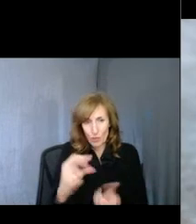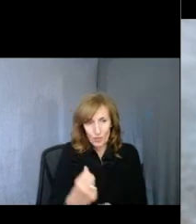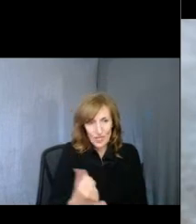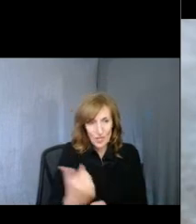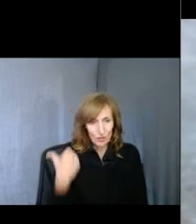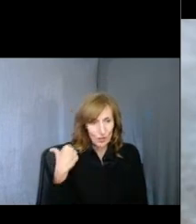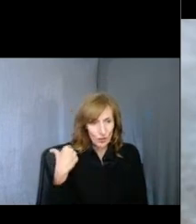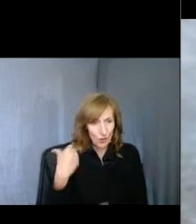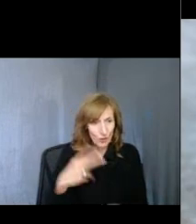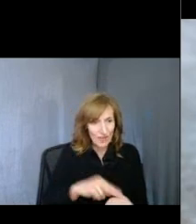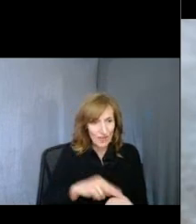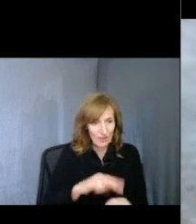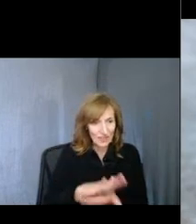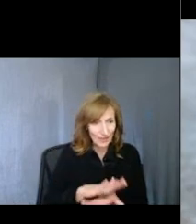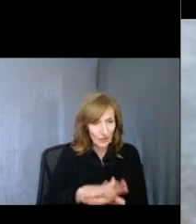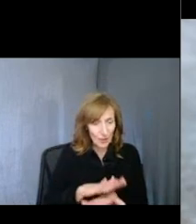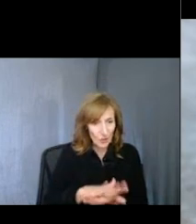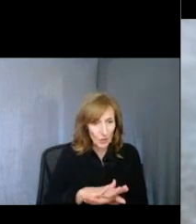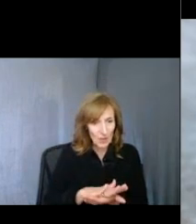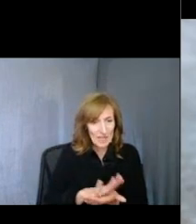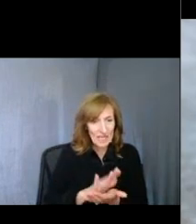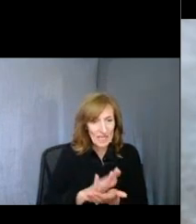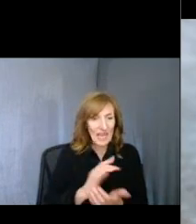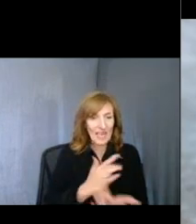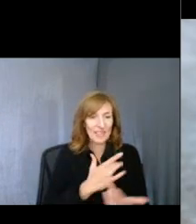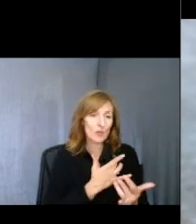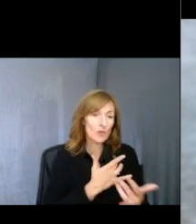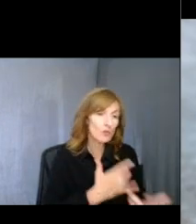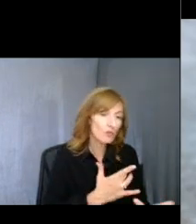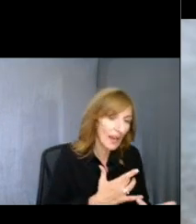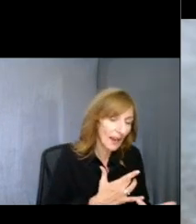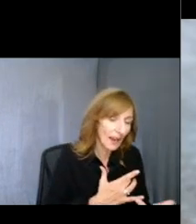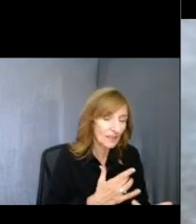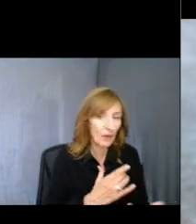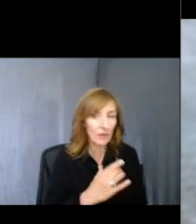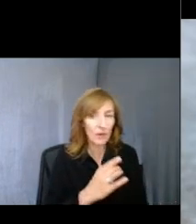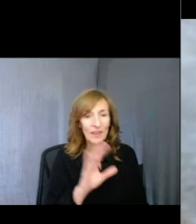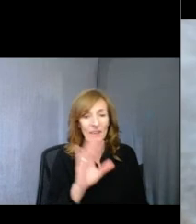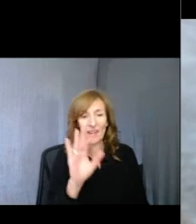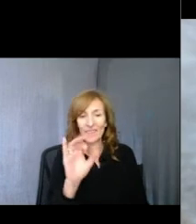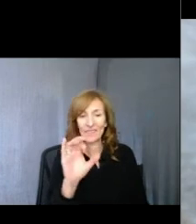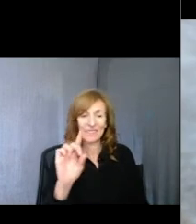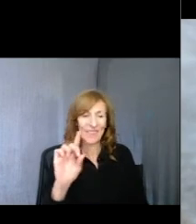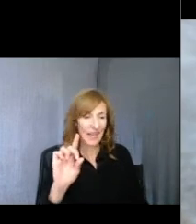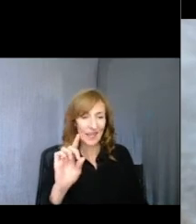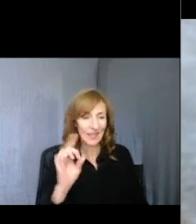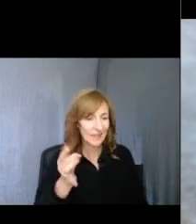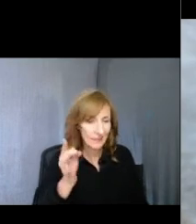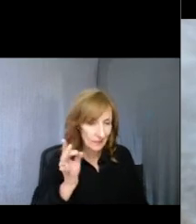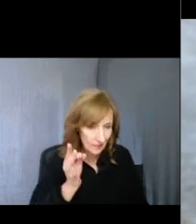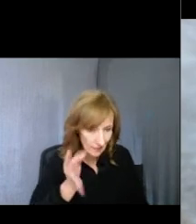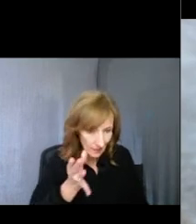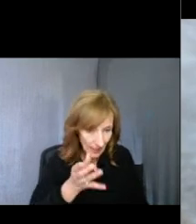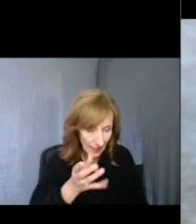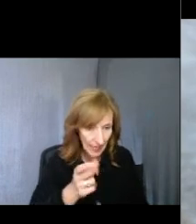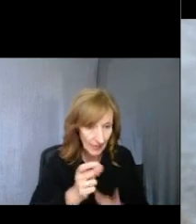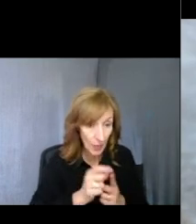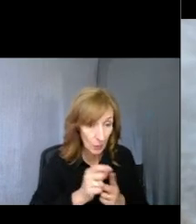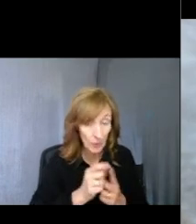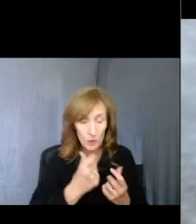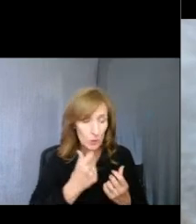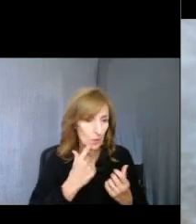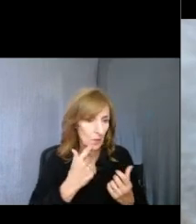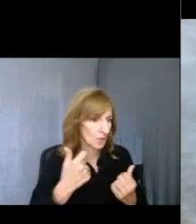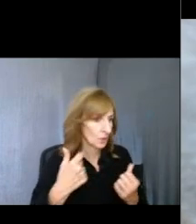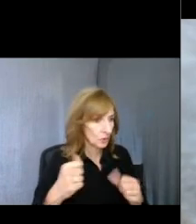and trends, and I hate to say the word fads, but you've probably lived through the fact that we would try this or that. What for